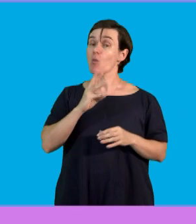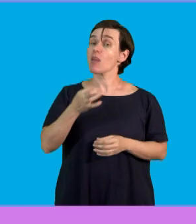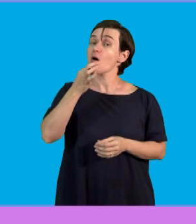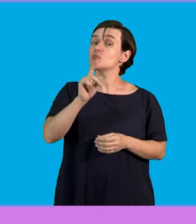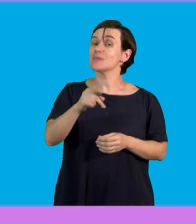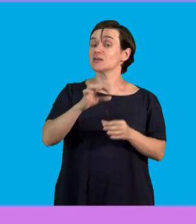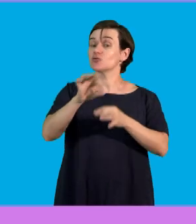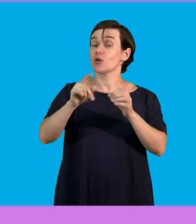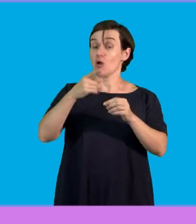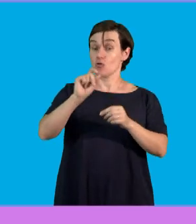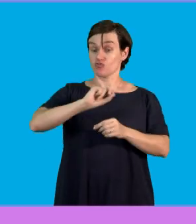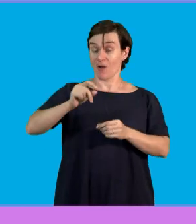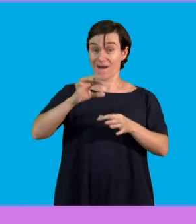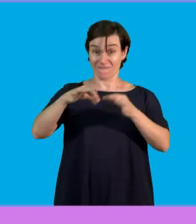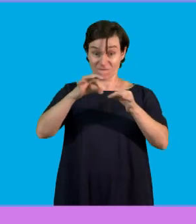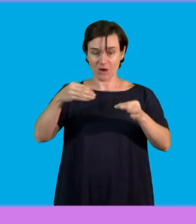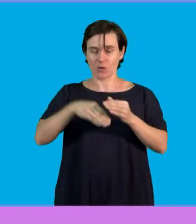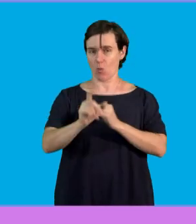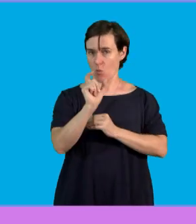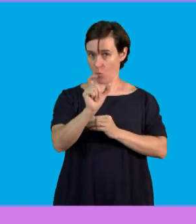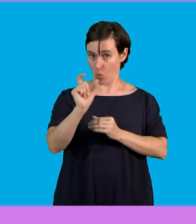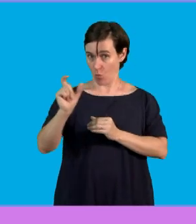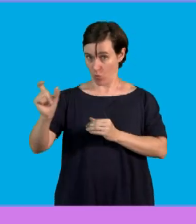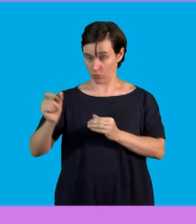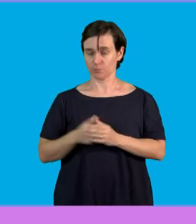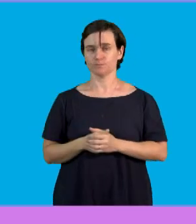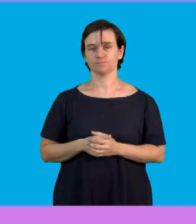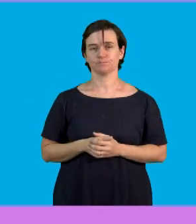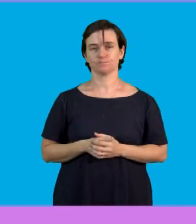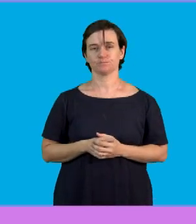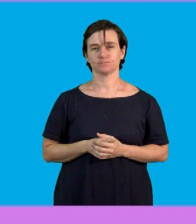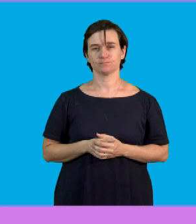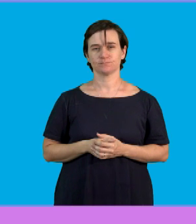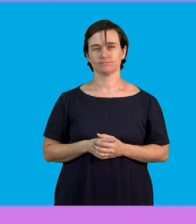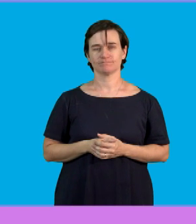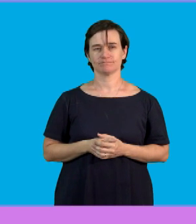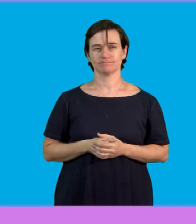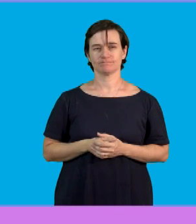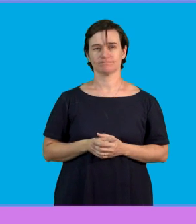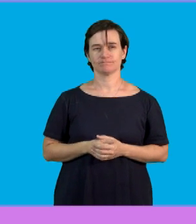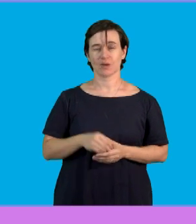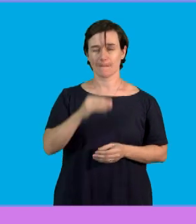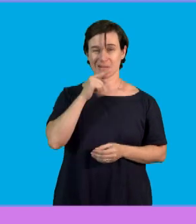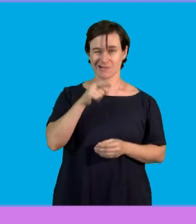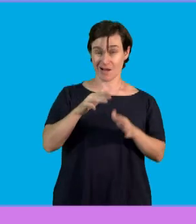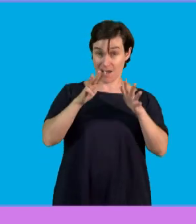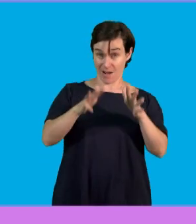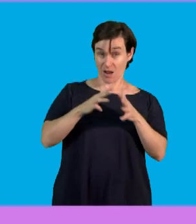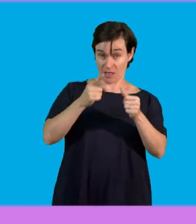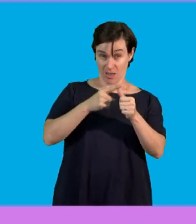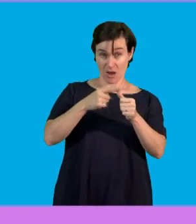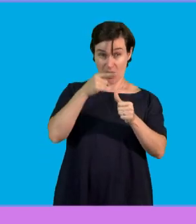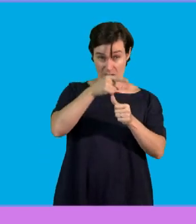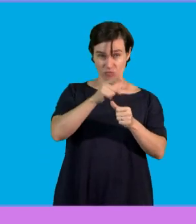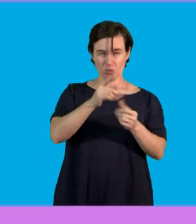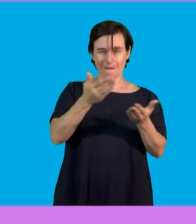value in weight. So you should be able to write that in weight. So on the 19th, that's where we have